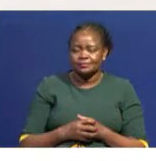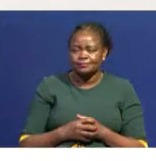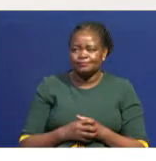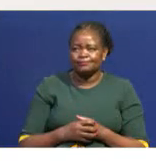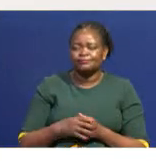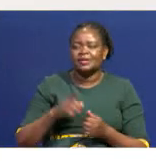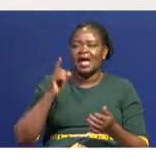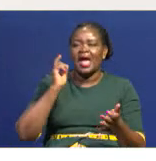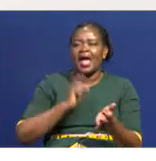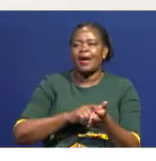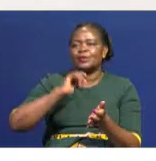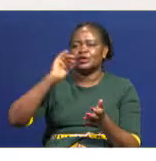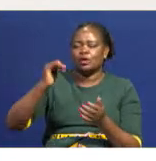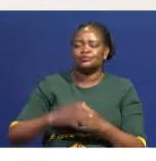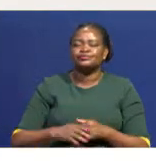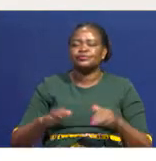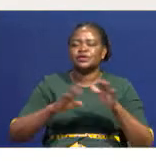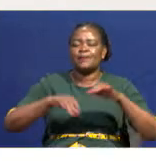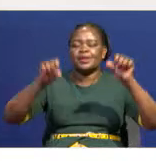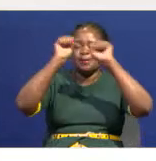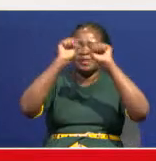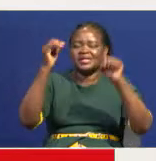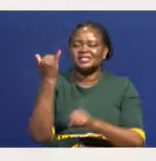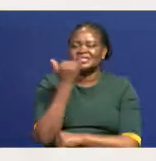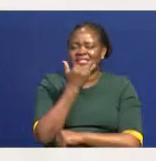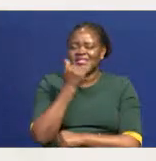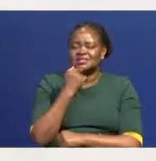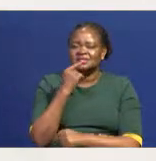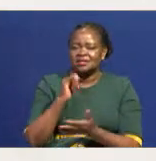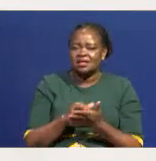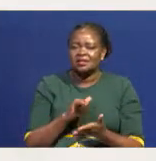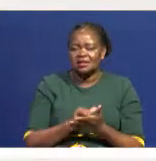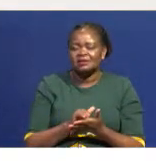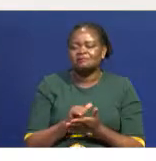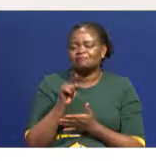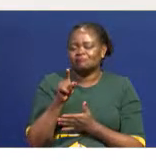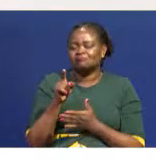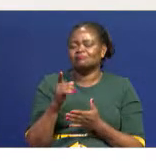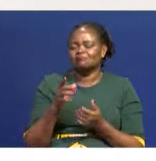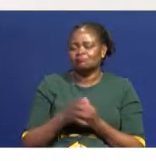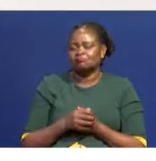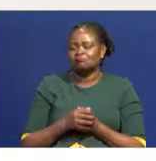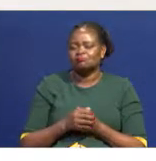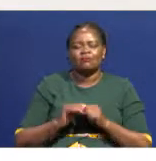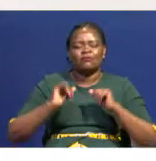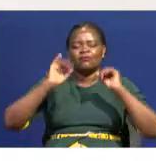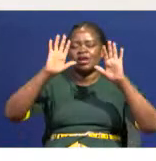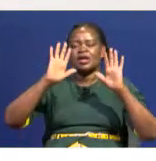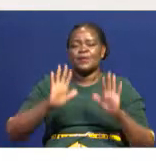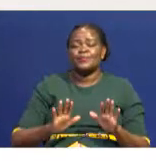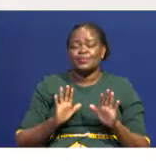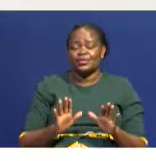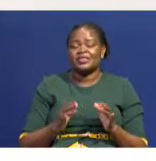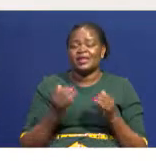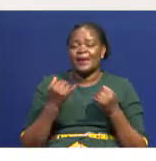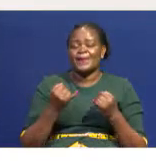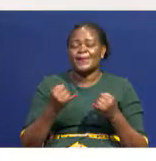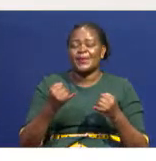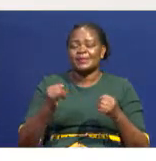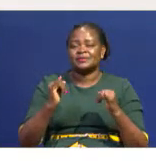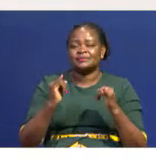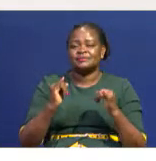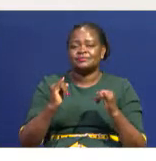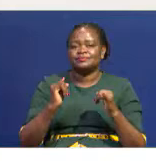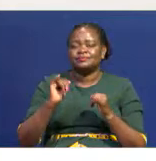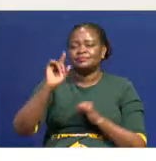of Embu Town. Deputy President Rigathi Gachagua says artisans are playing a crucial role in the implementation